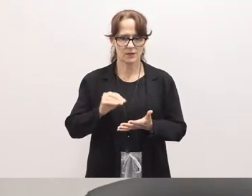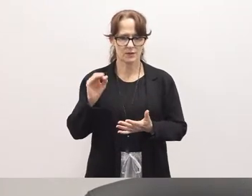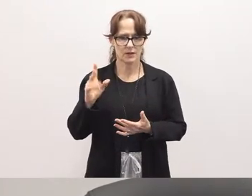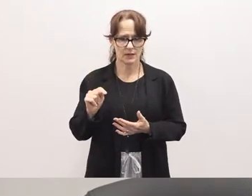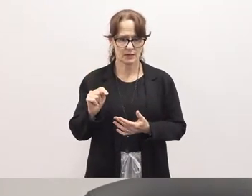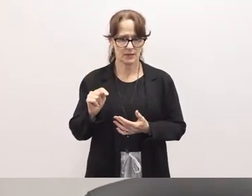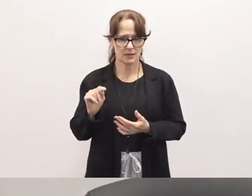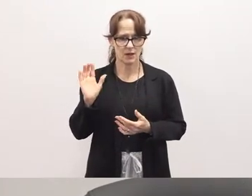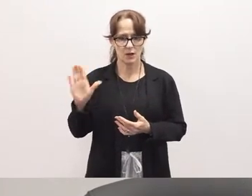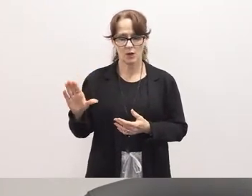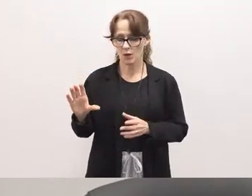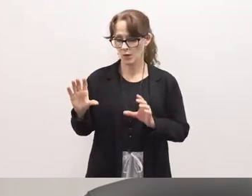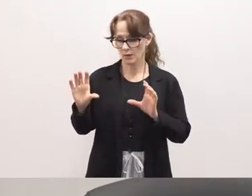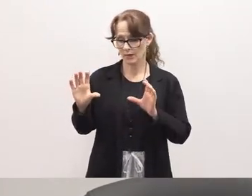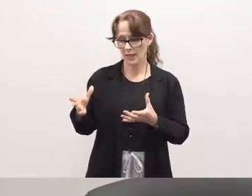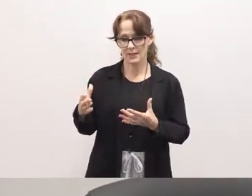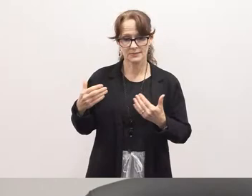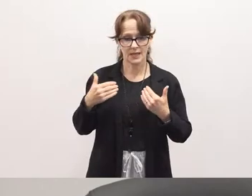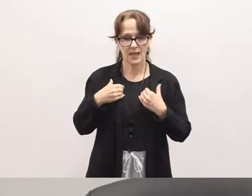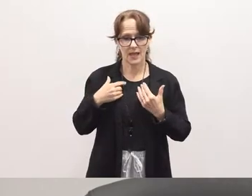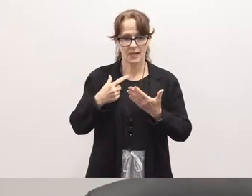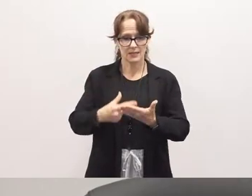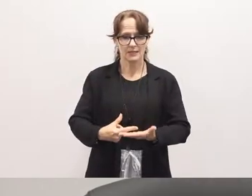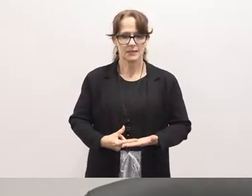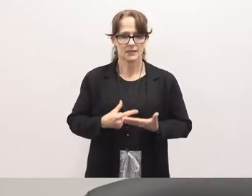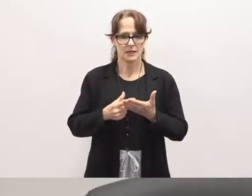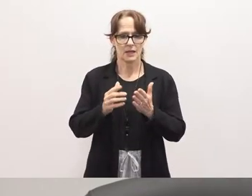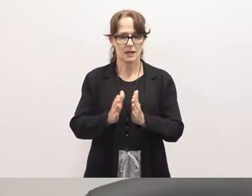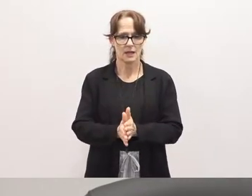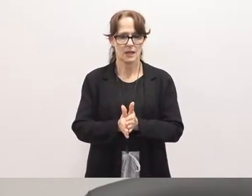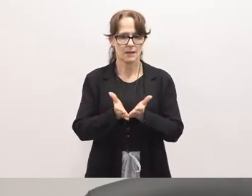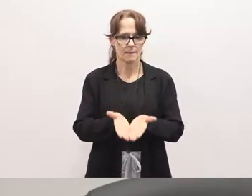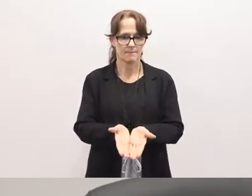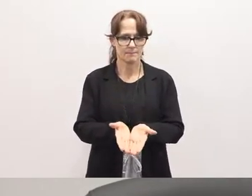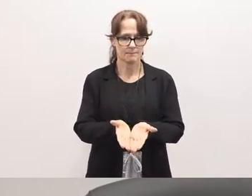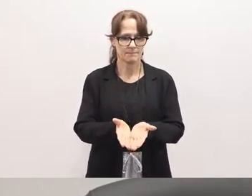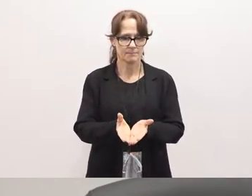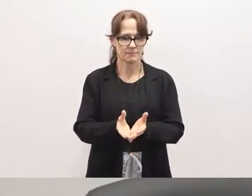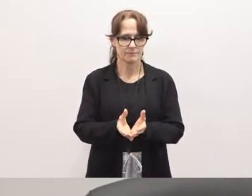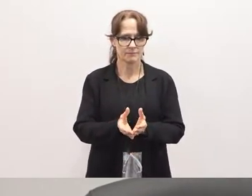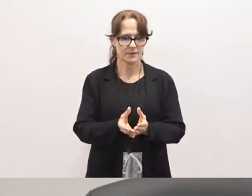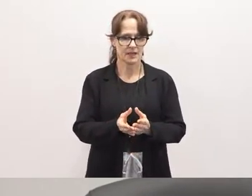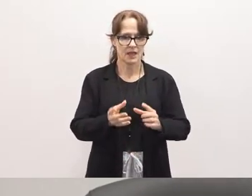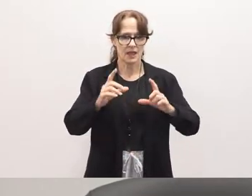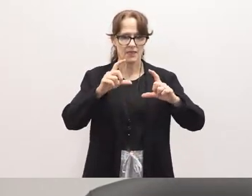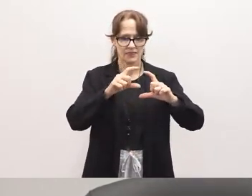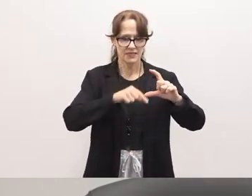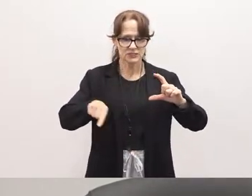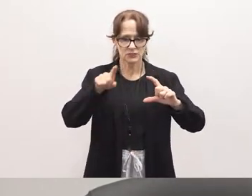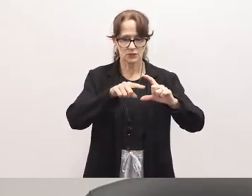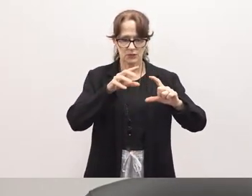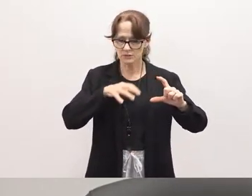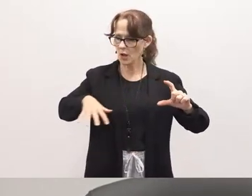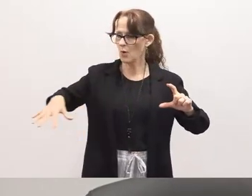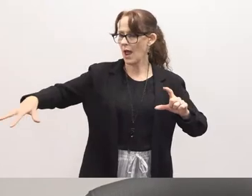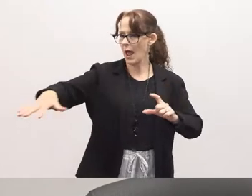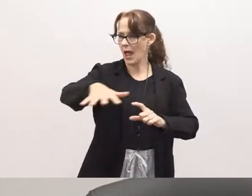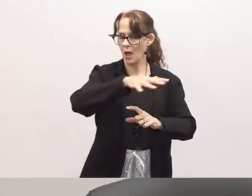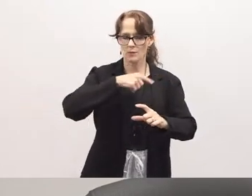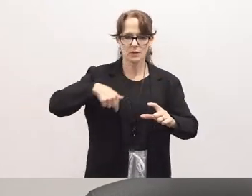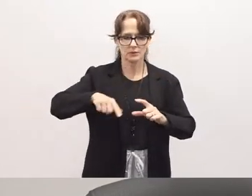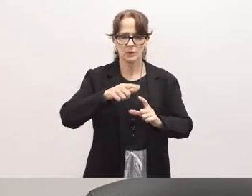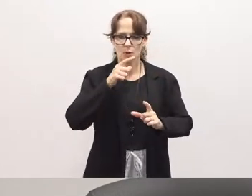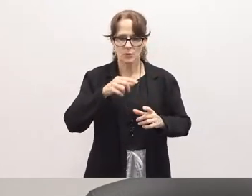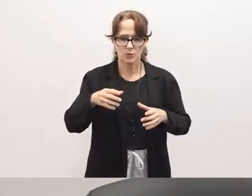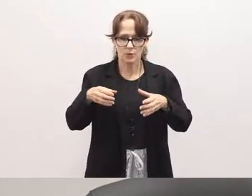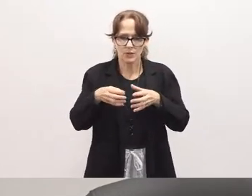But her class had a discussion on a book called The Circles All Around Us. And it was about, you know, who's